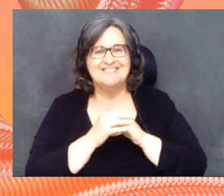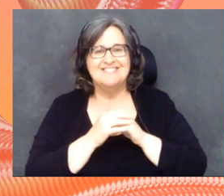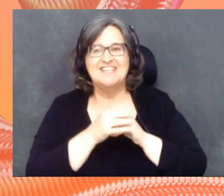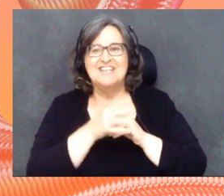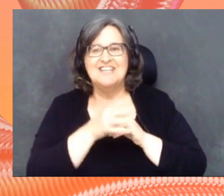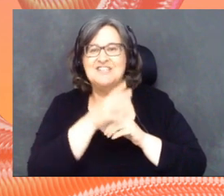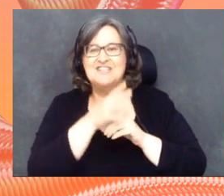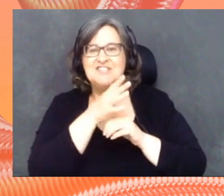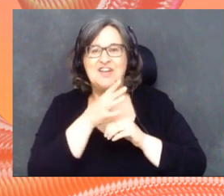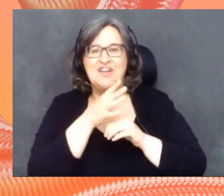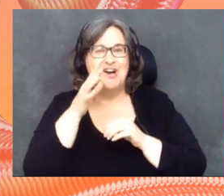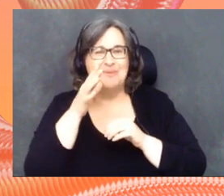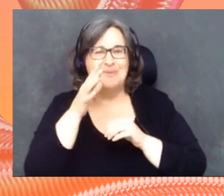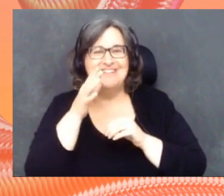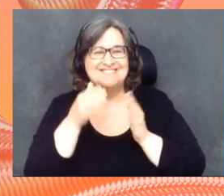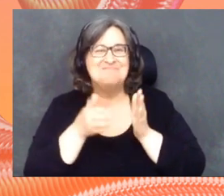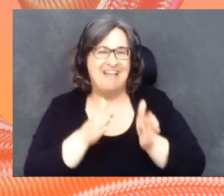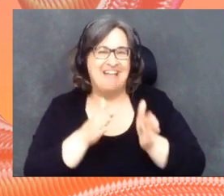technique.